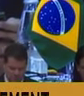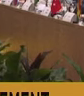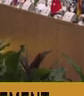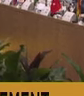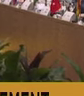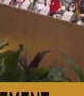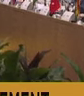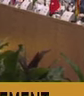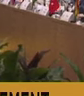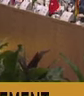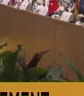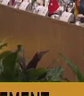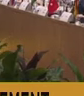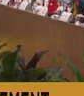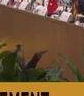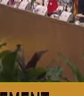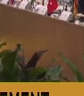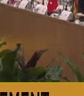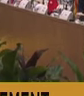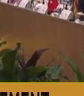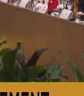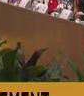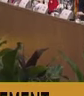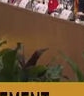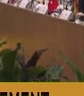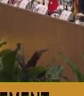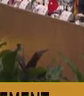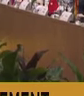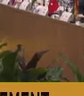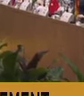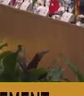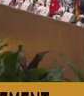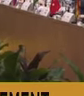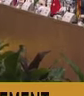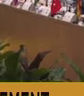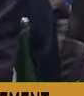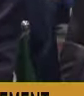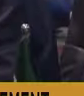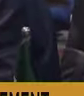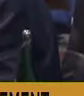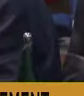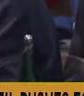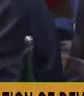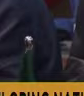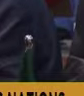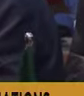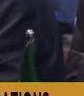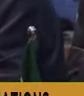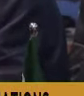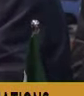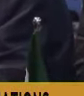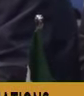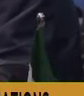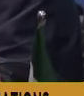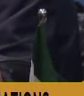seem to spread. Brazil's Mauro Vieira said more than $2 trillion a year is spent on military budgets globally, what it